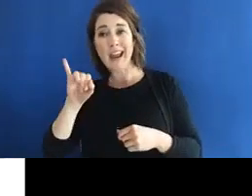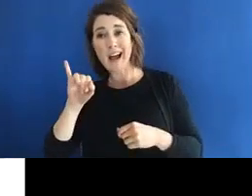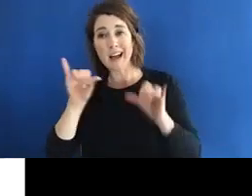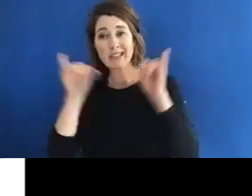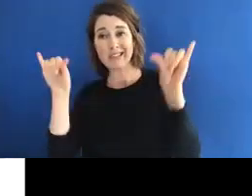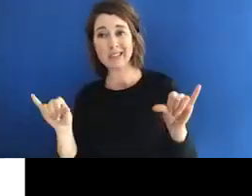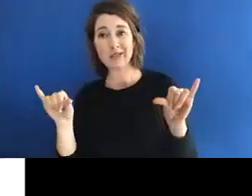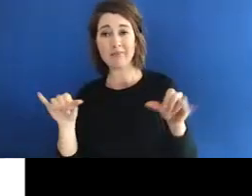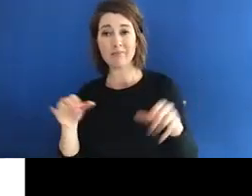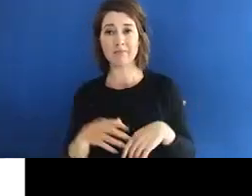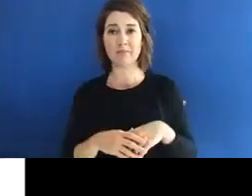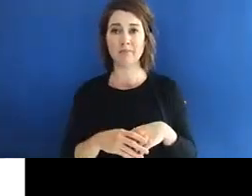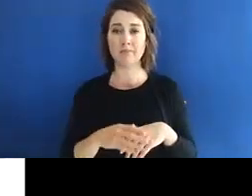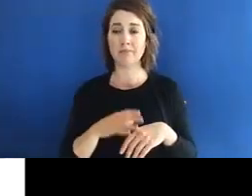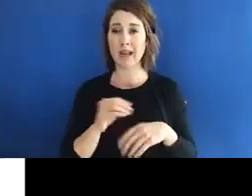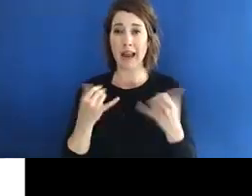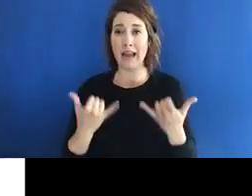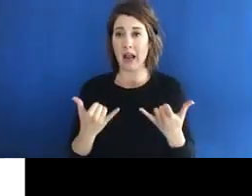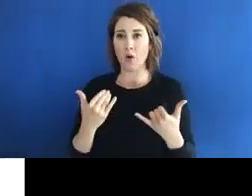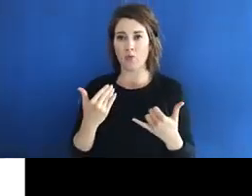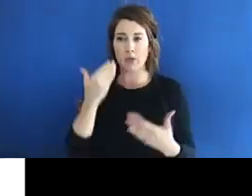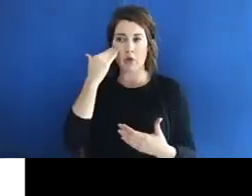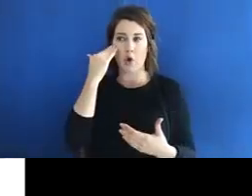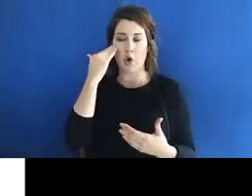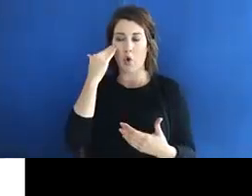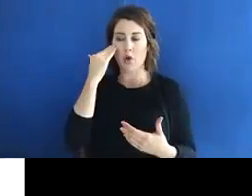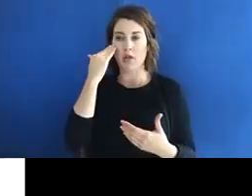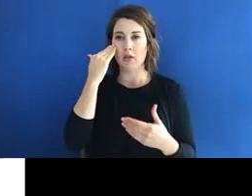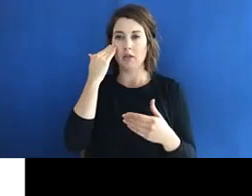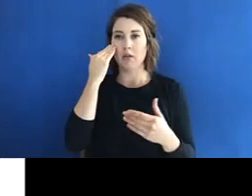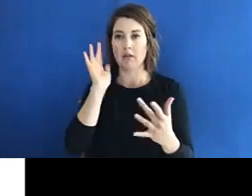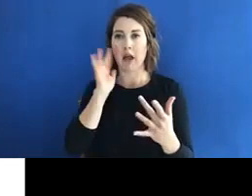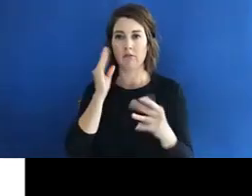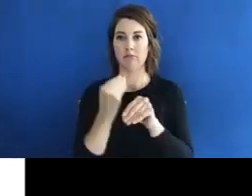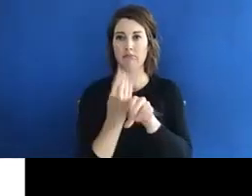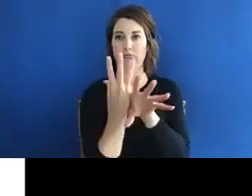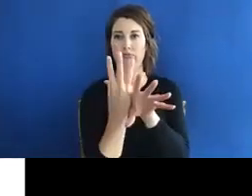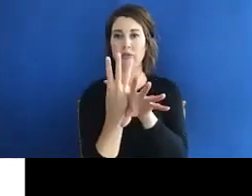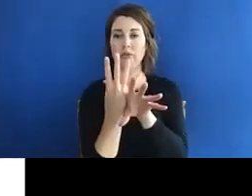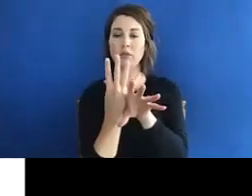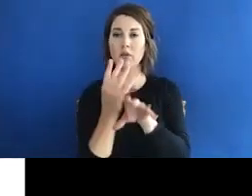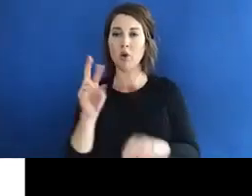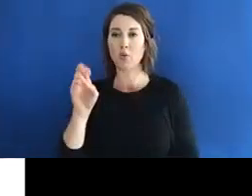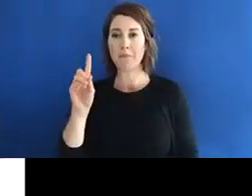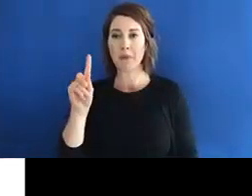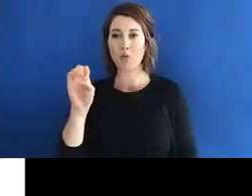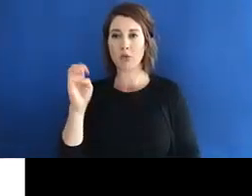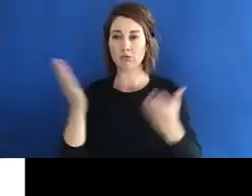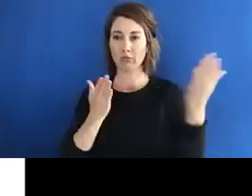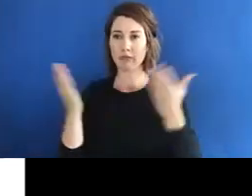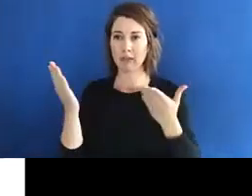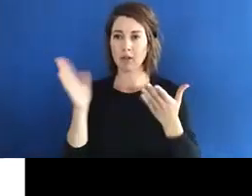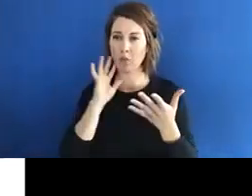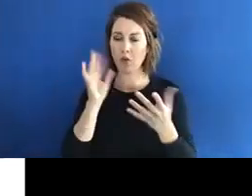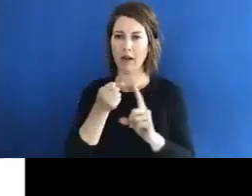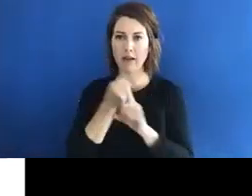to virtual and remote services, I think, are really going to have a longer-term impact. So we need to be prepared that the types